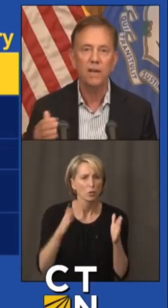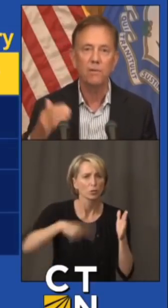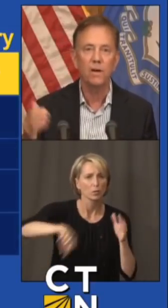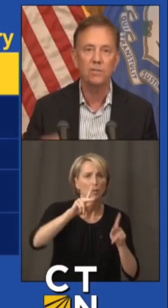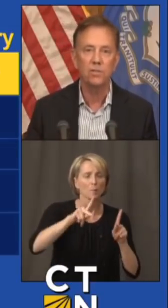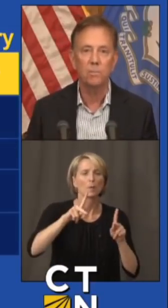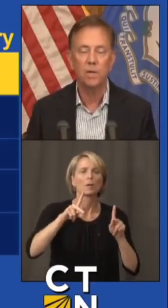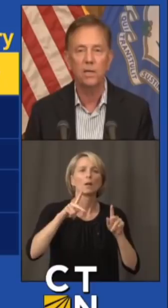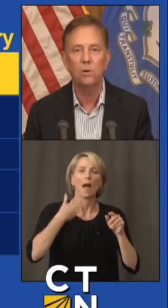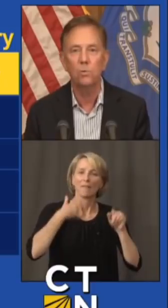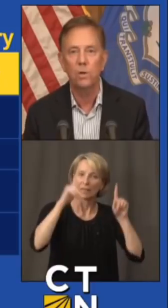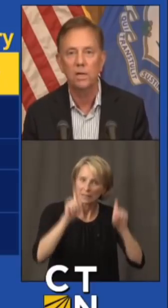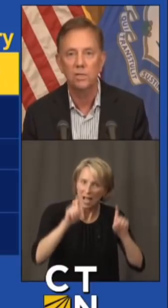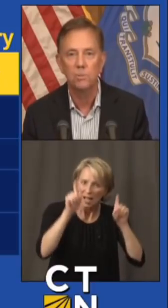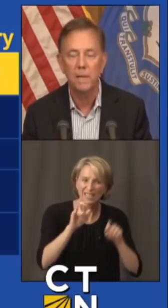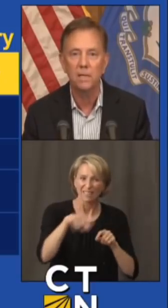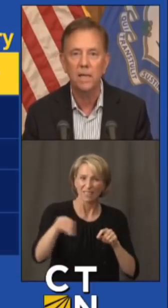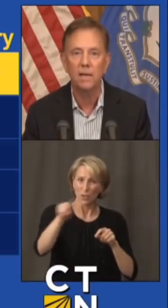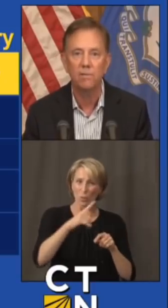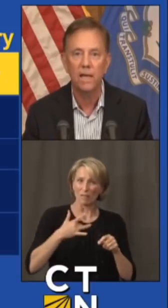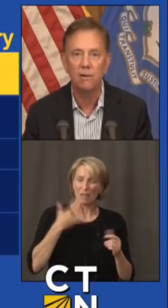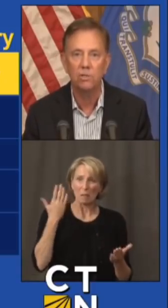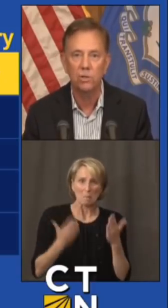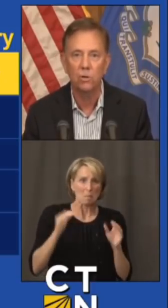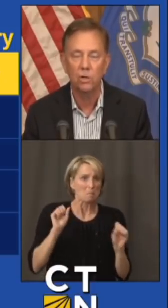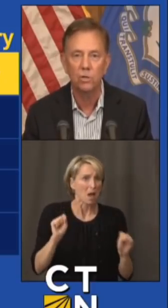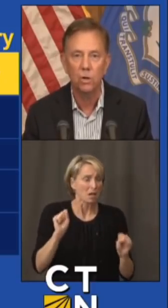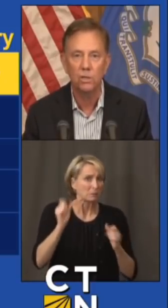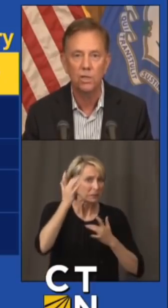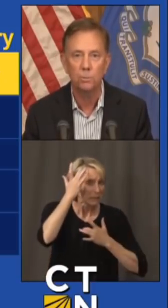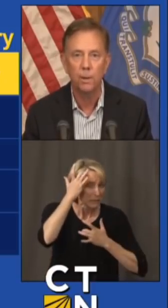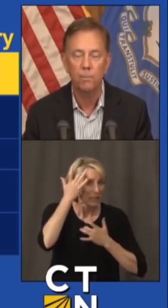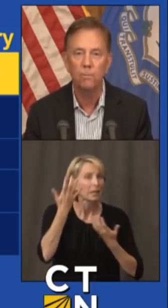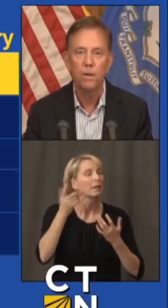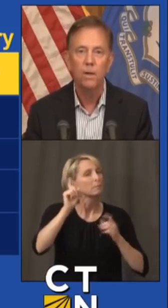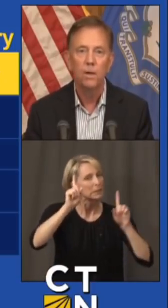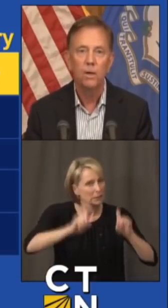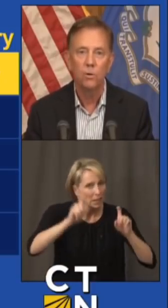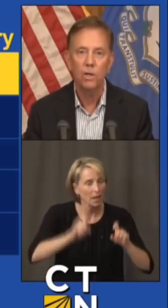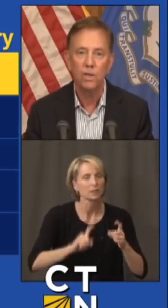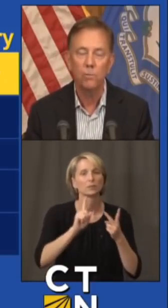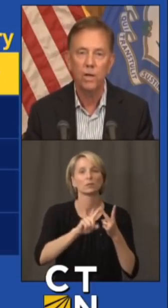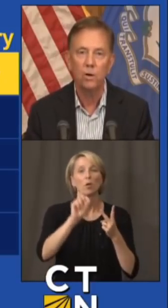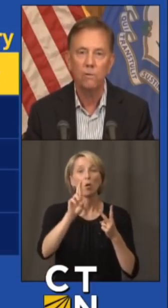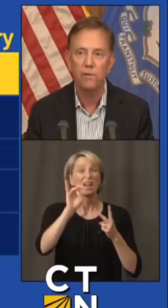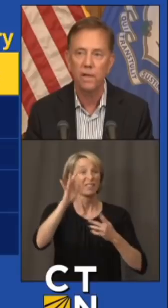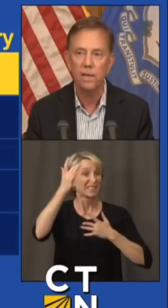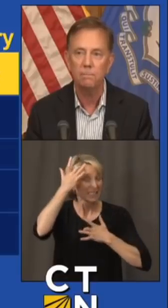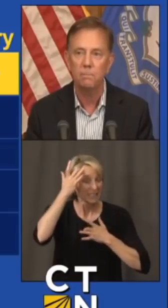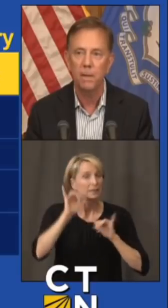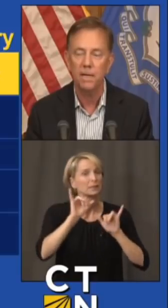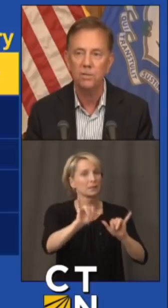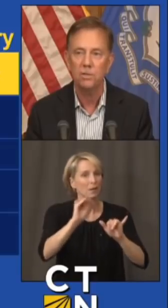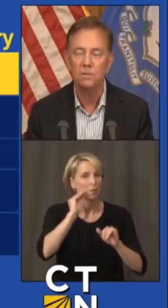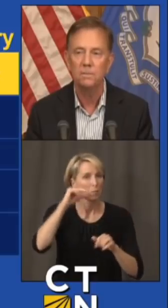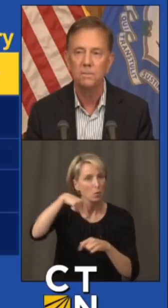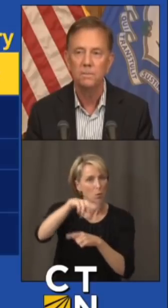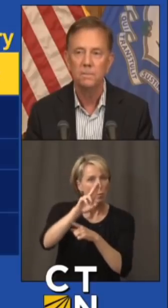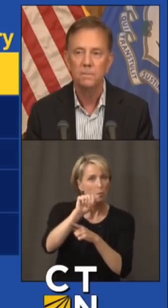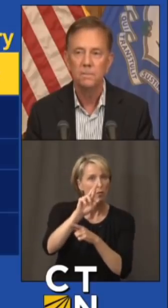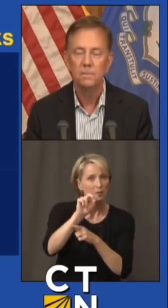with that, you have to find somebody who can speak the native language in order to talk to these people. And who do you think we go to for that,